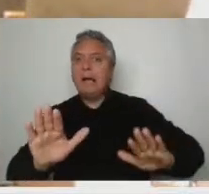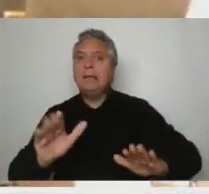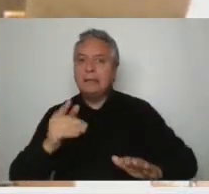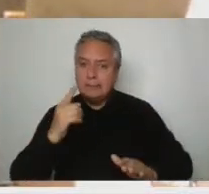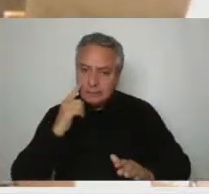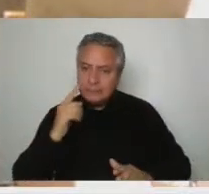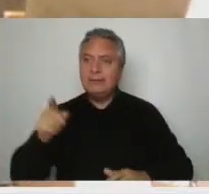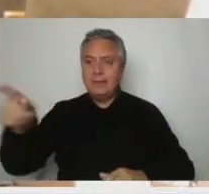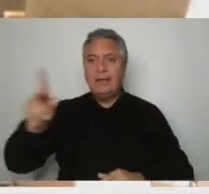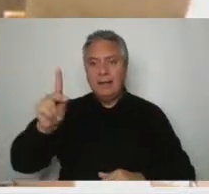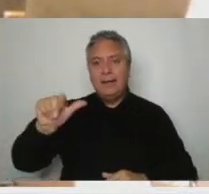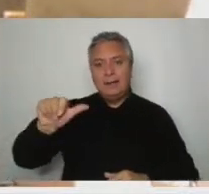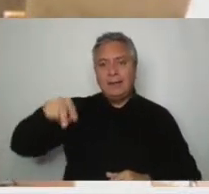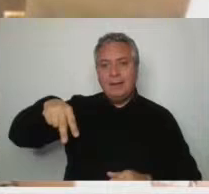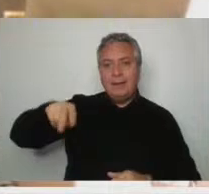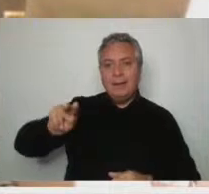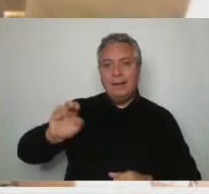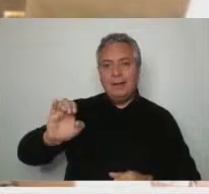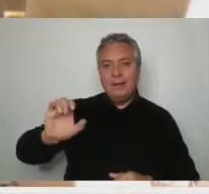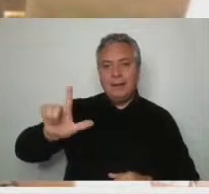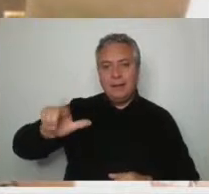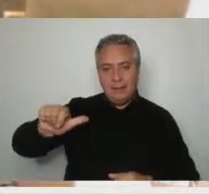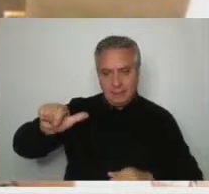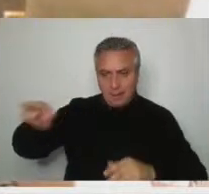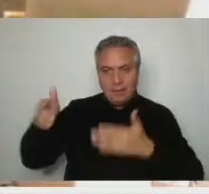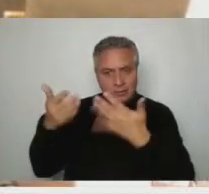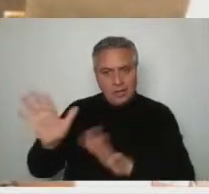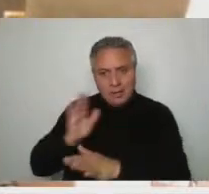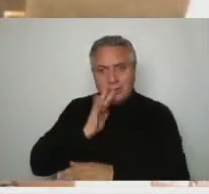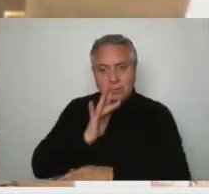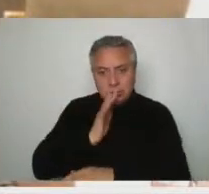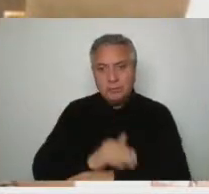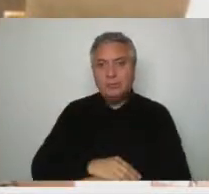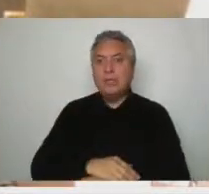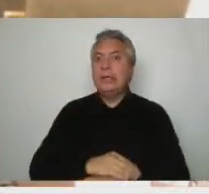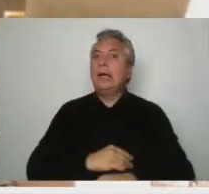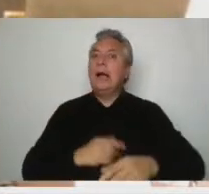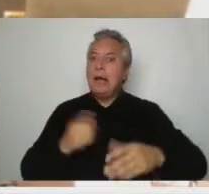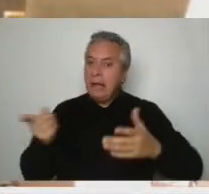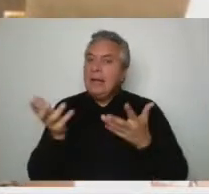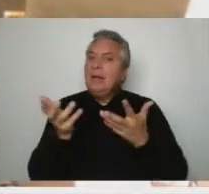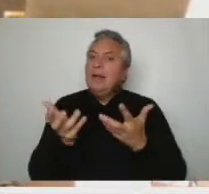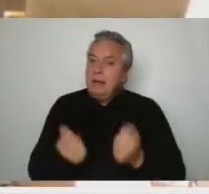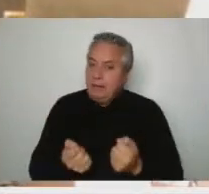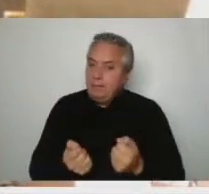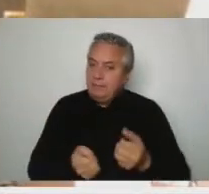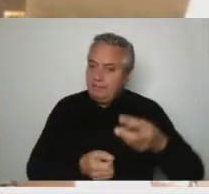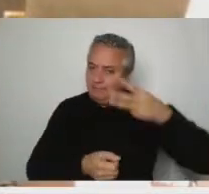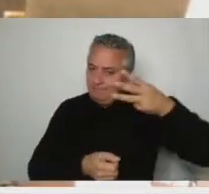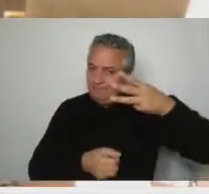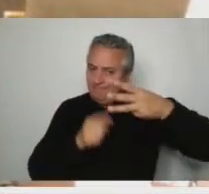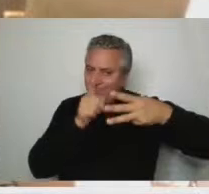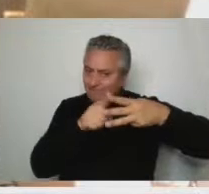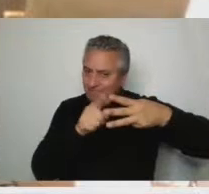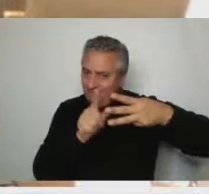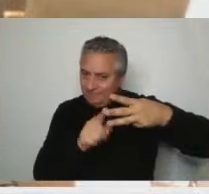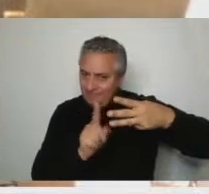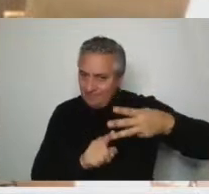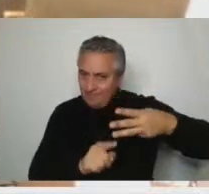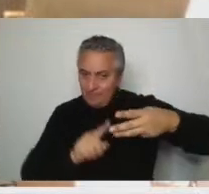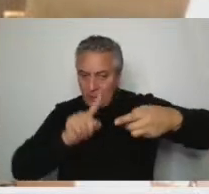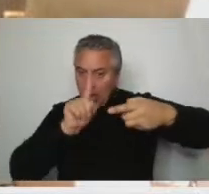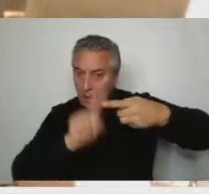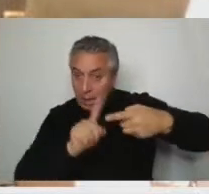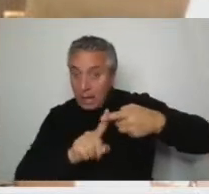and Daniela did touch upon this, and I'm just trying to organize that idea, has at least three manifestations or